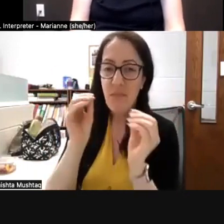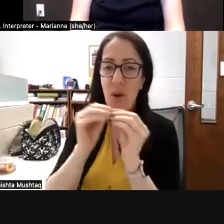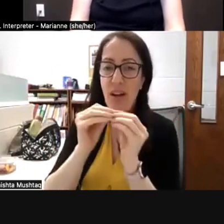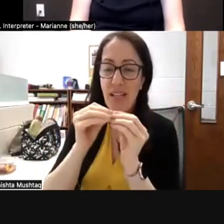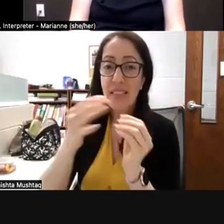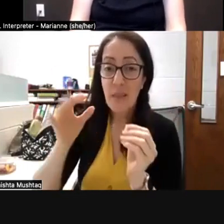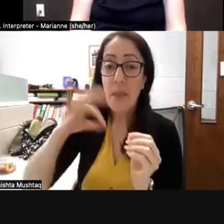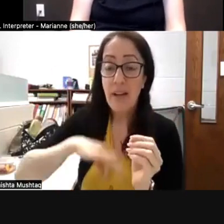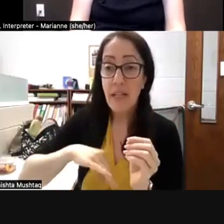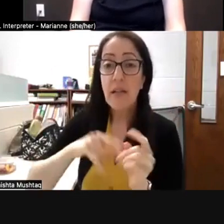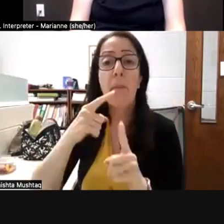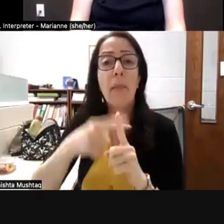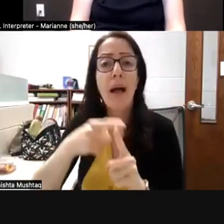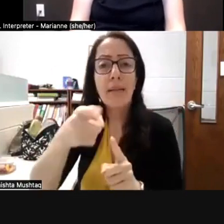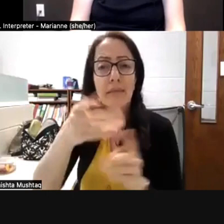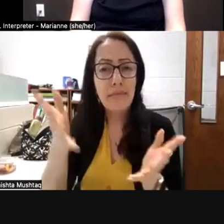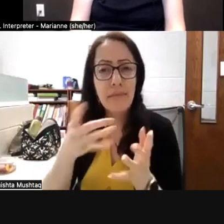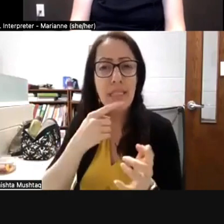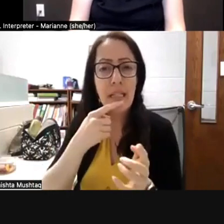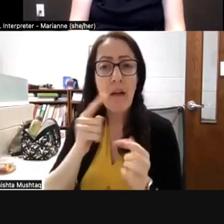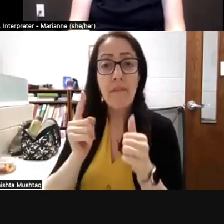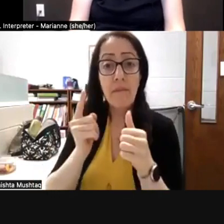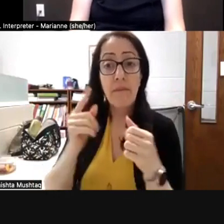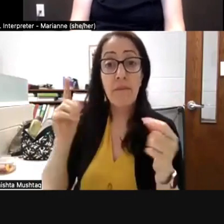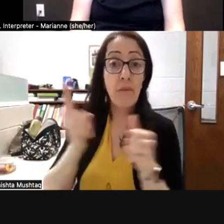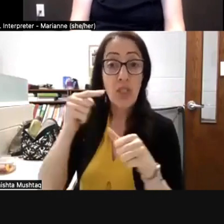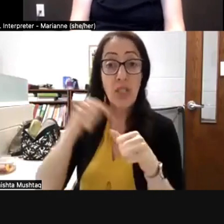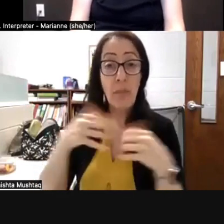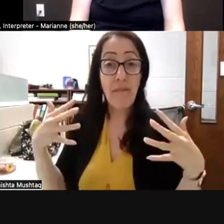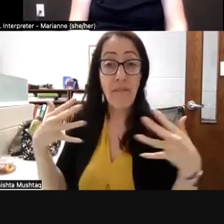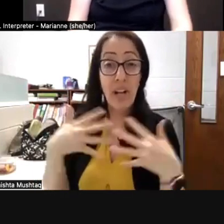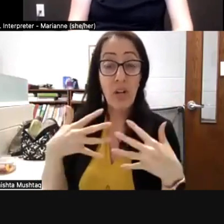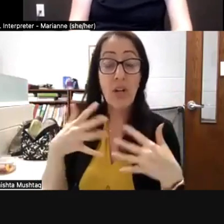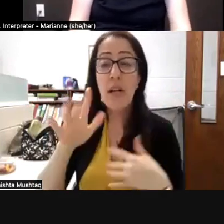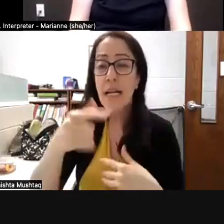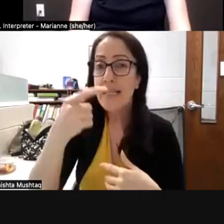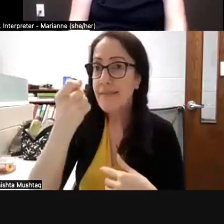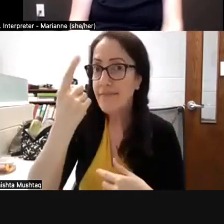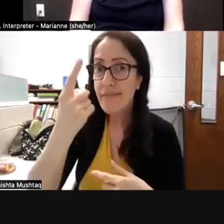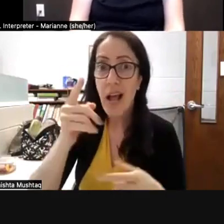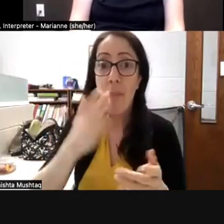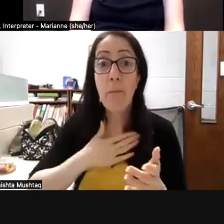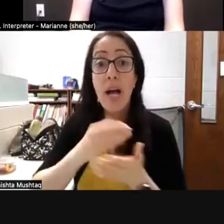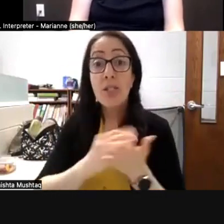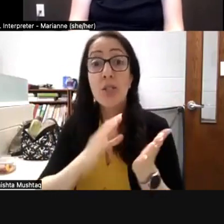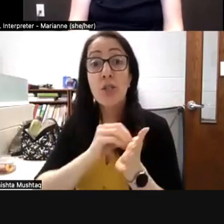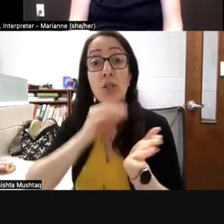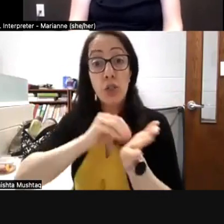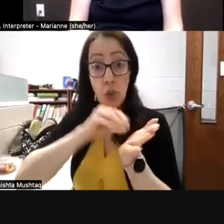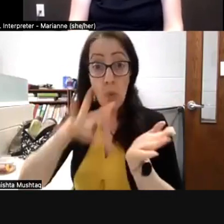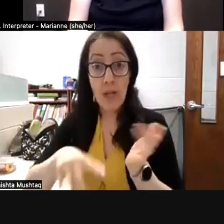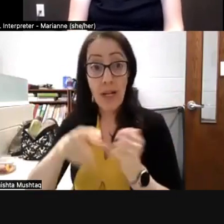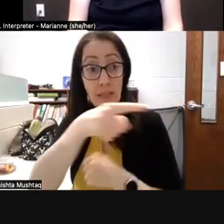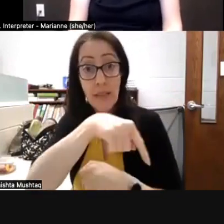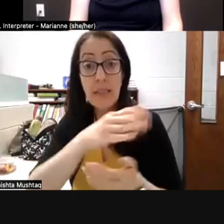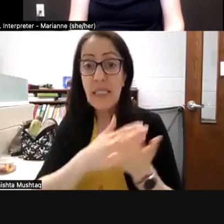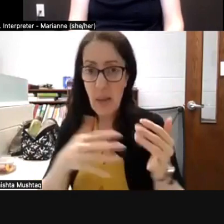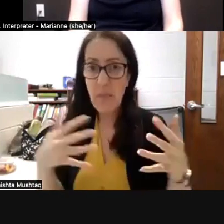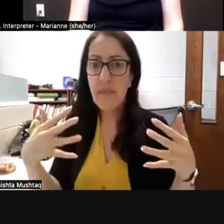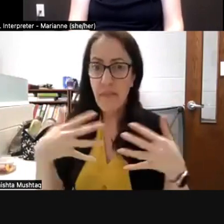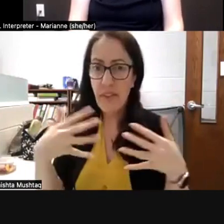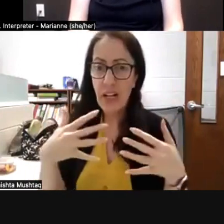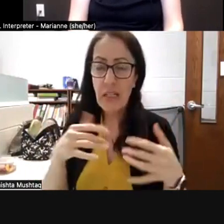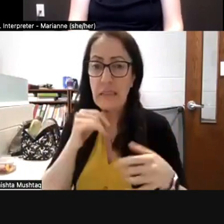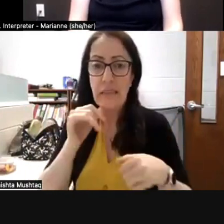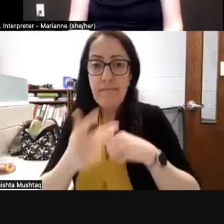I learned a lot from her, and I'm going to continue to work more with Canva. Now, that idea of fear being a barrier,